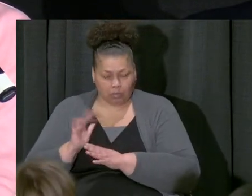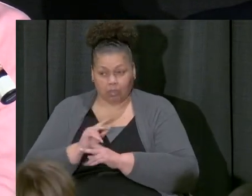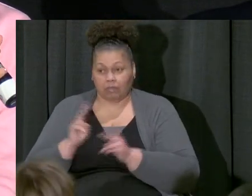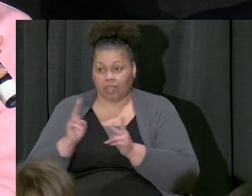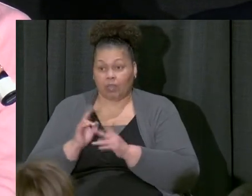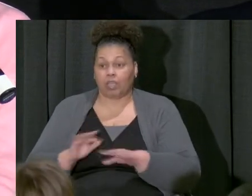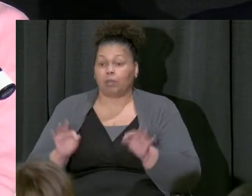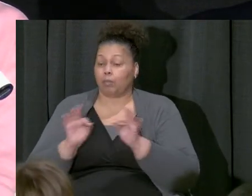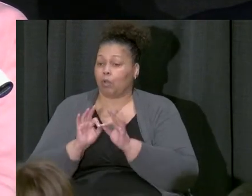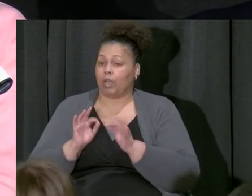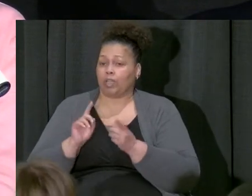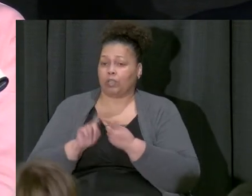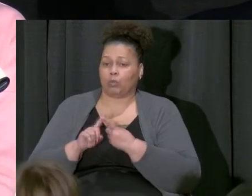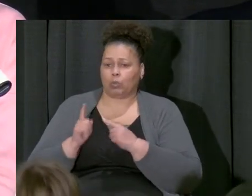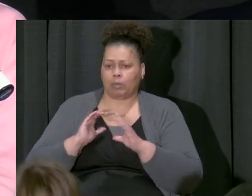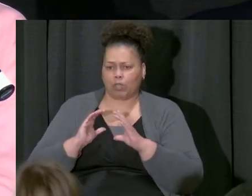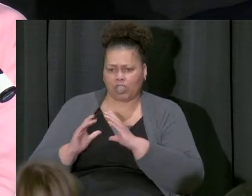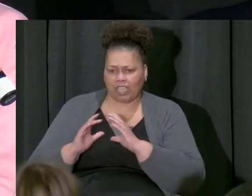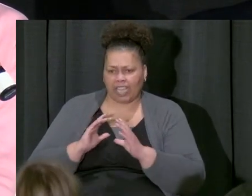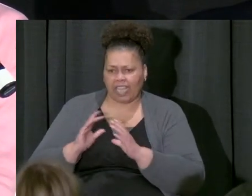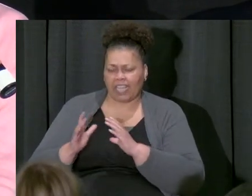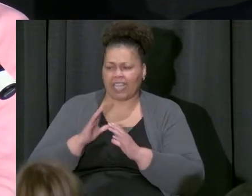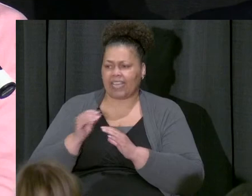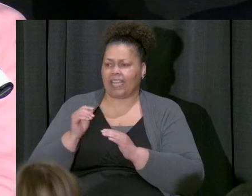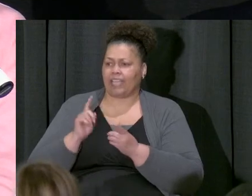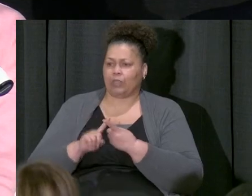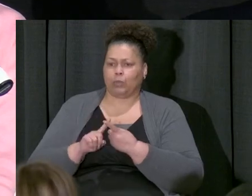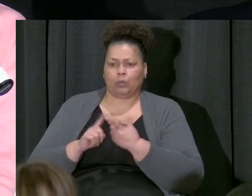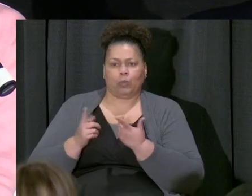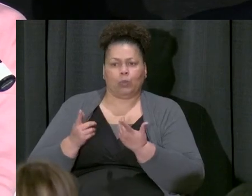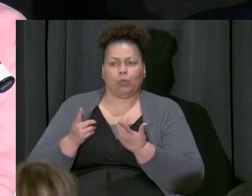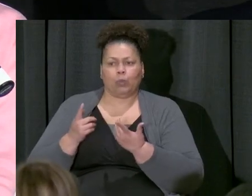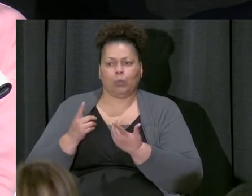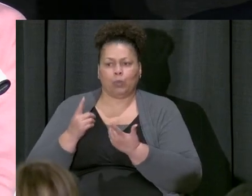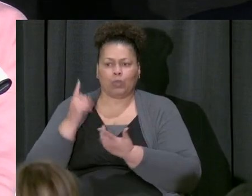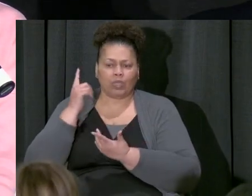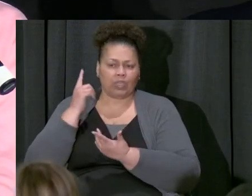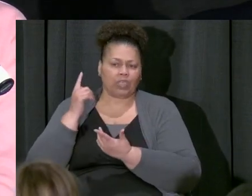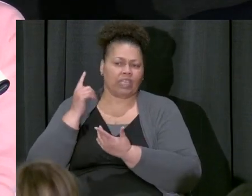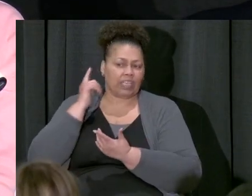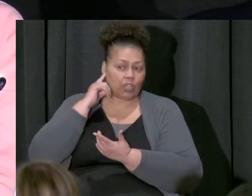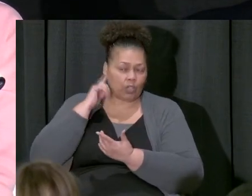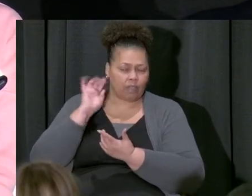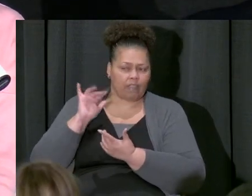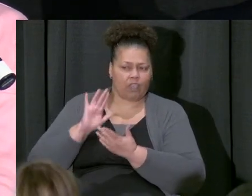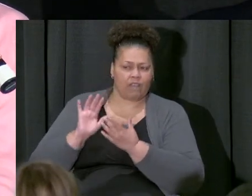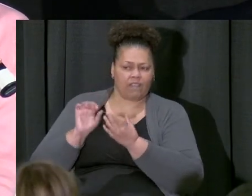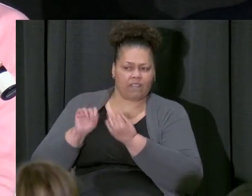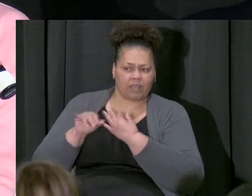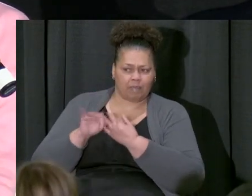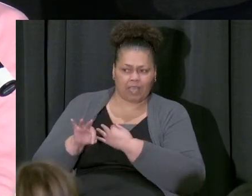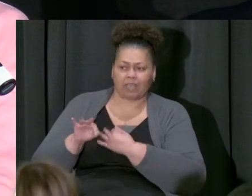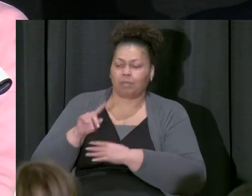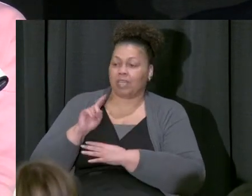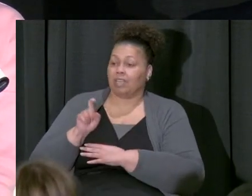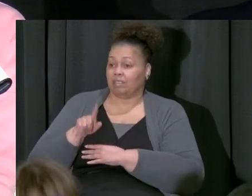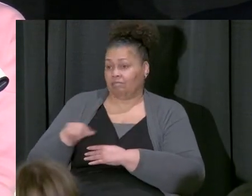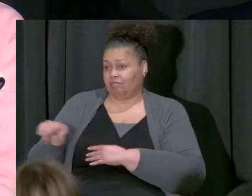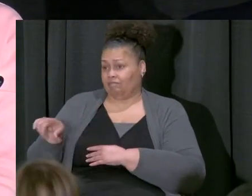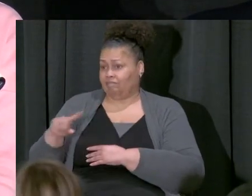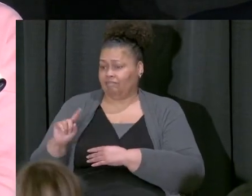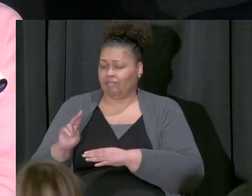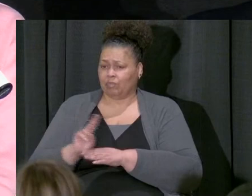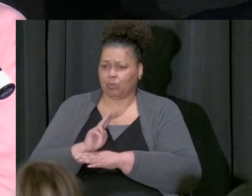important to communicate and to hear their feedback because they are the one who